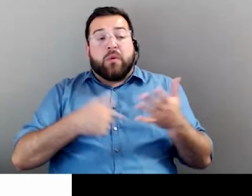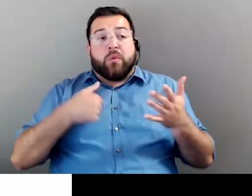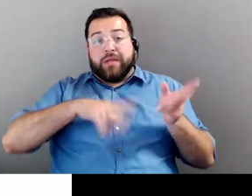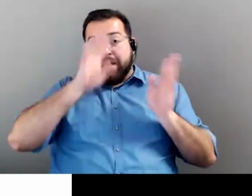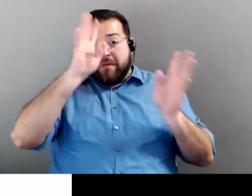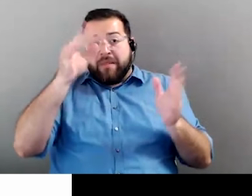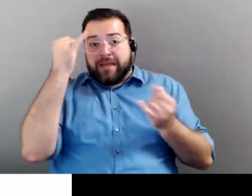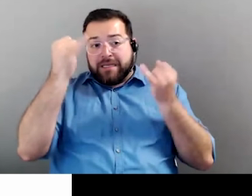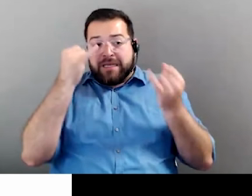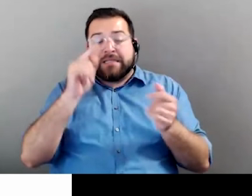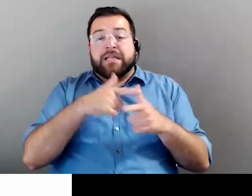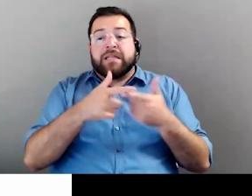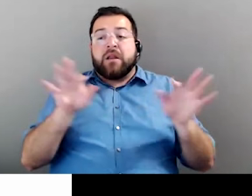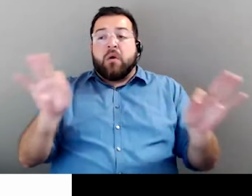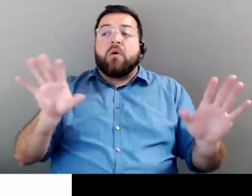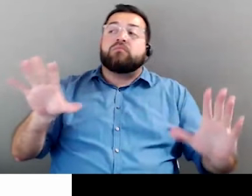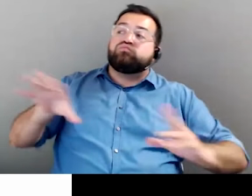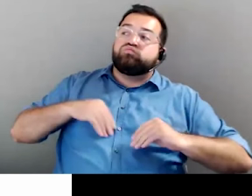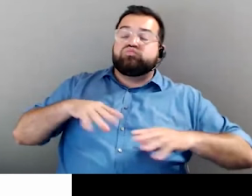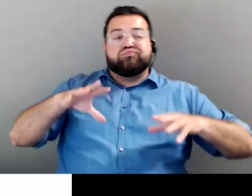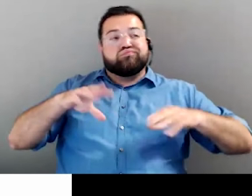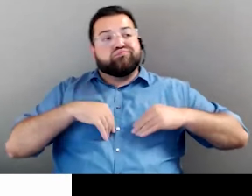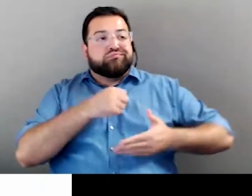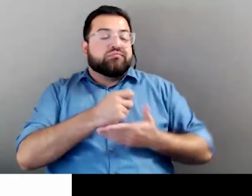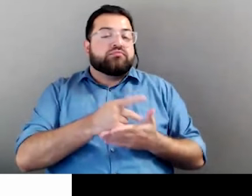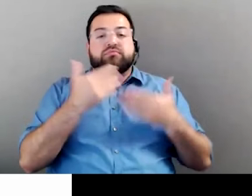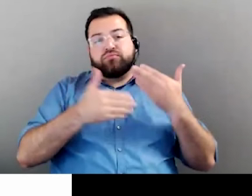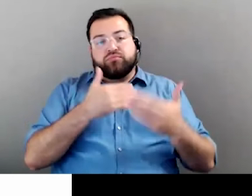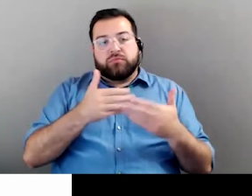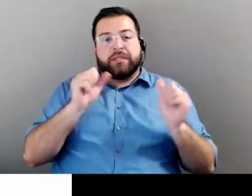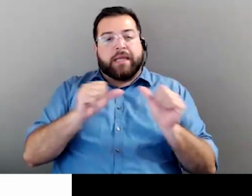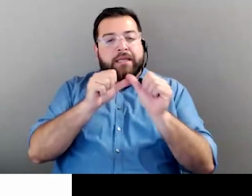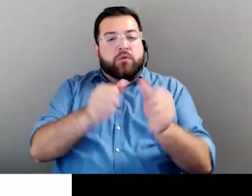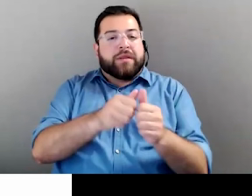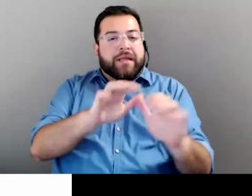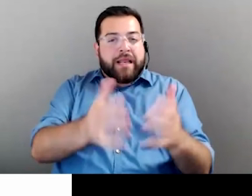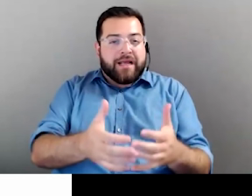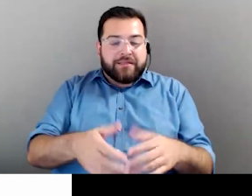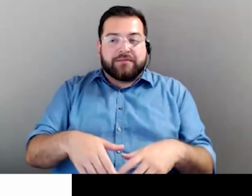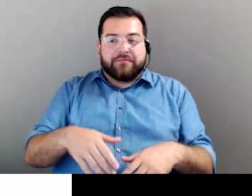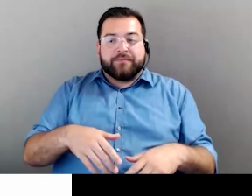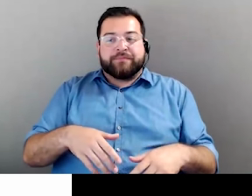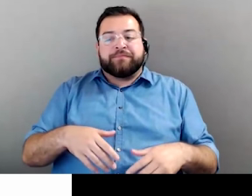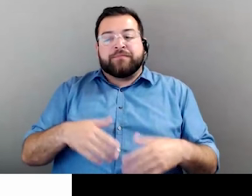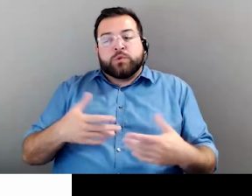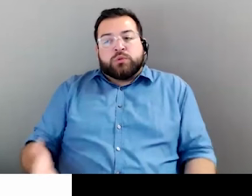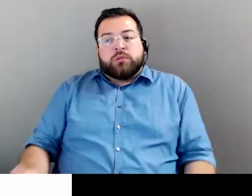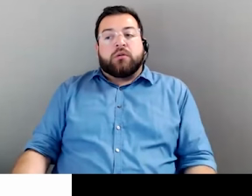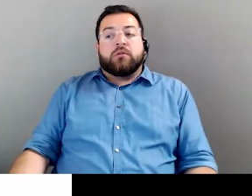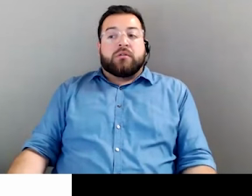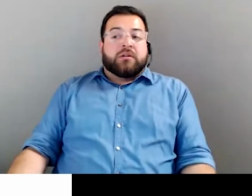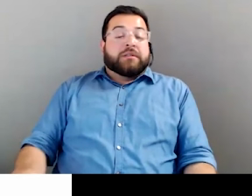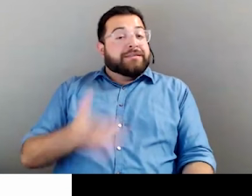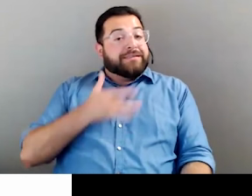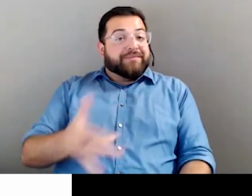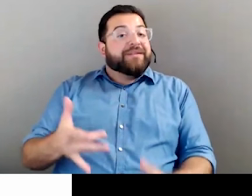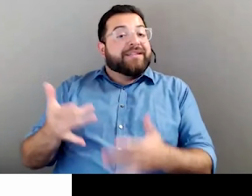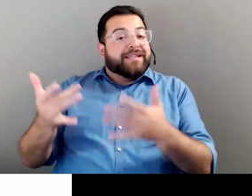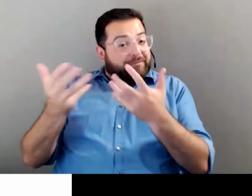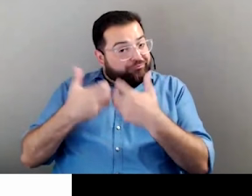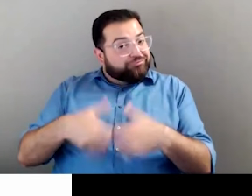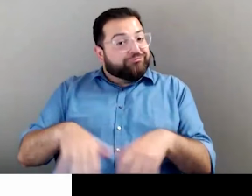don't necessarily want to get in trouble, or they want to continue on with the class or whatever it may be. So, it usually works out. So I'm